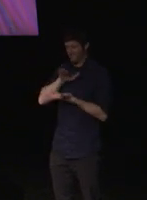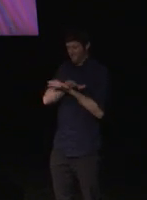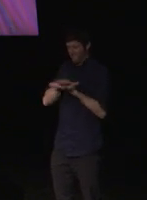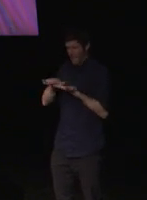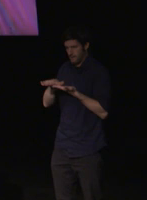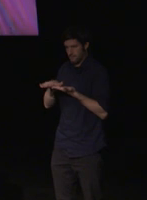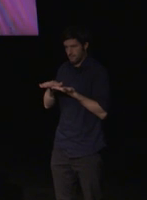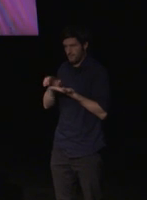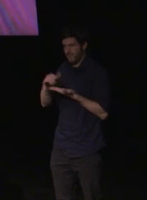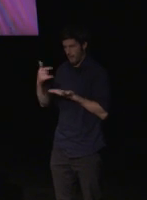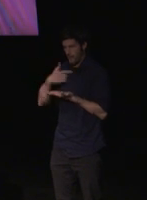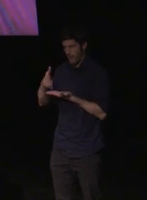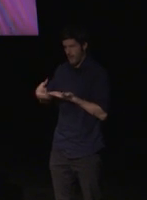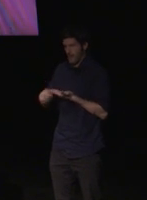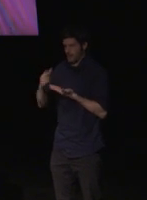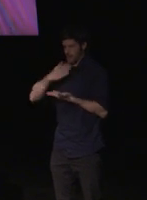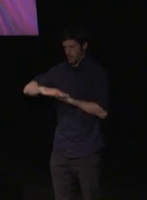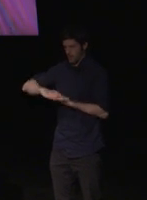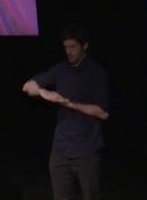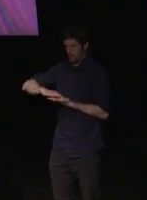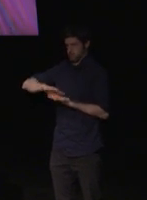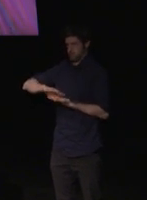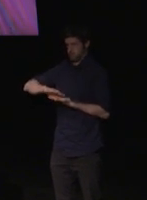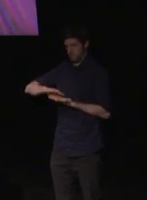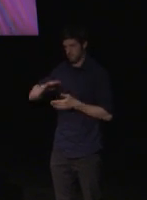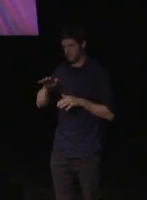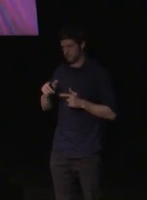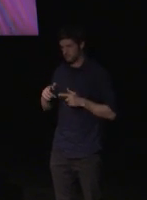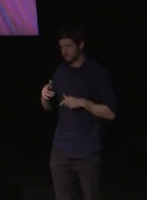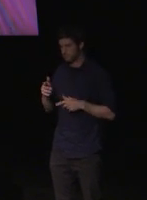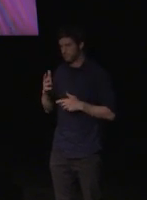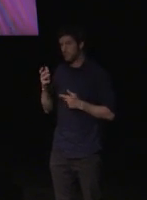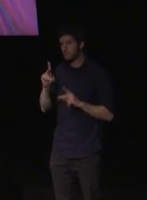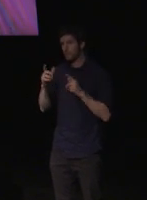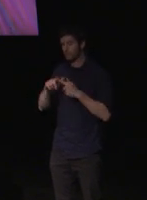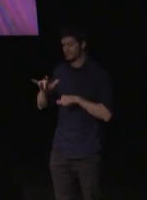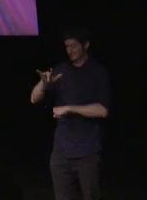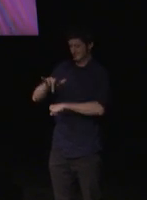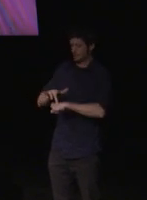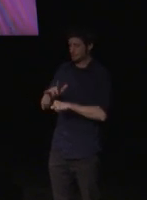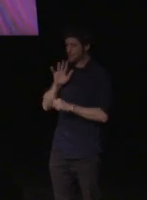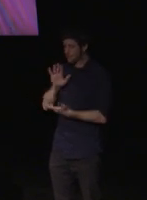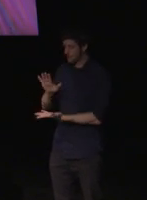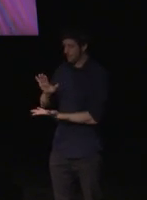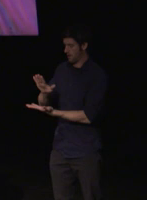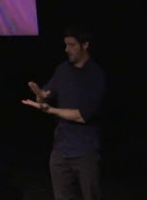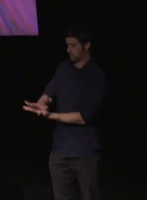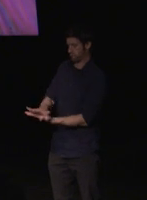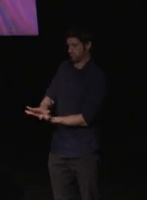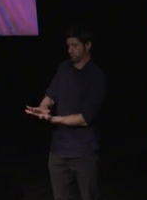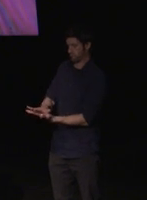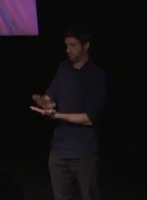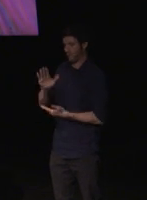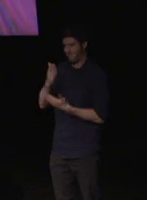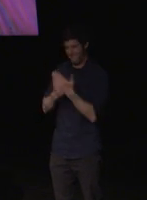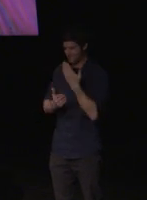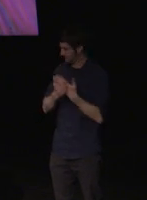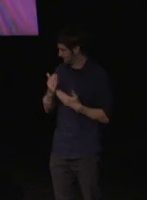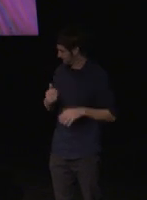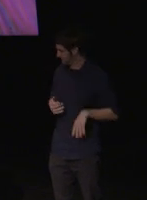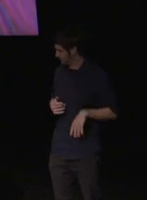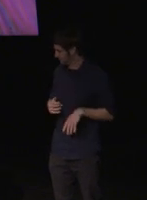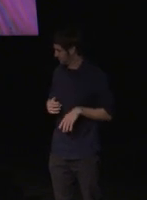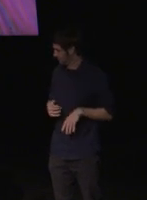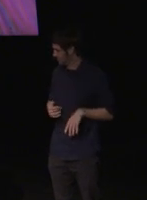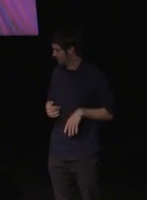buttons. And while we couldn't make it really, really thin because of the ports on the back and because of the fact that these big